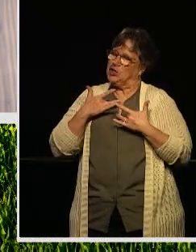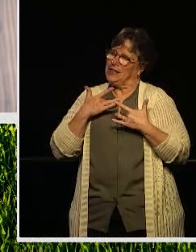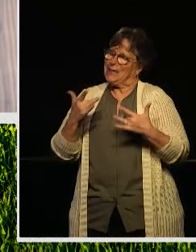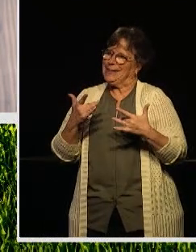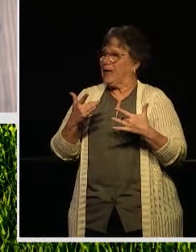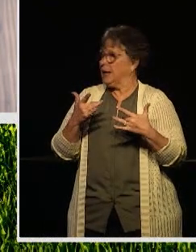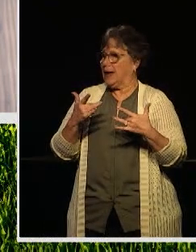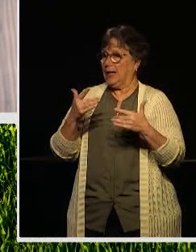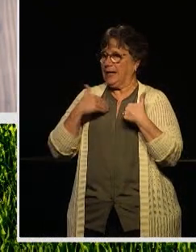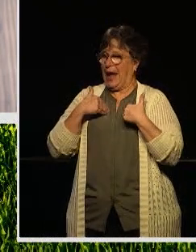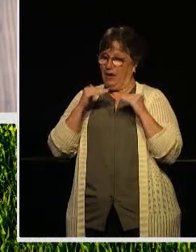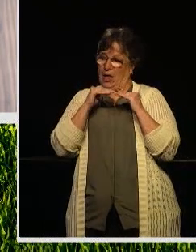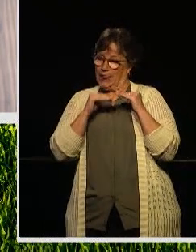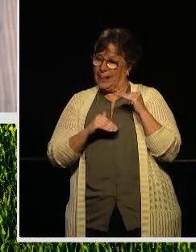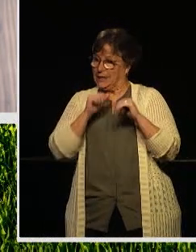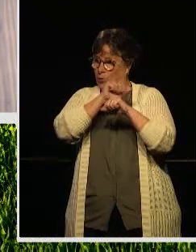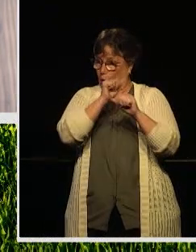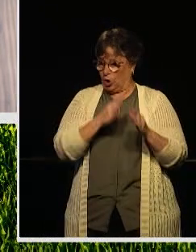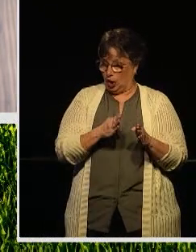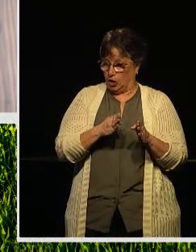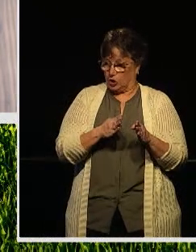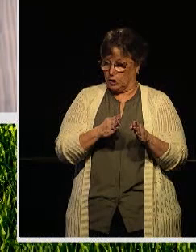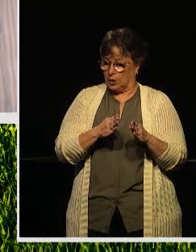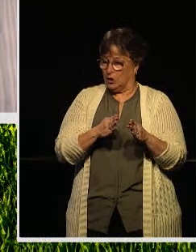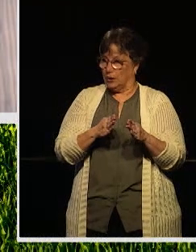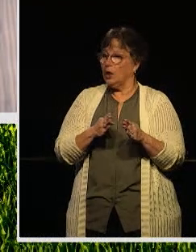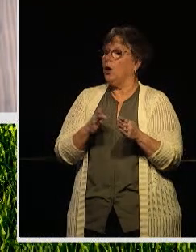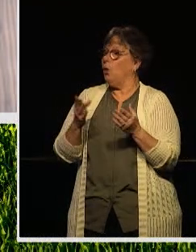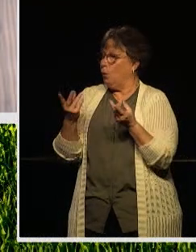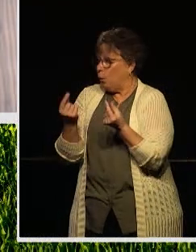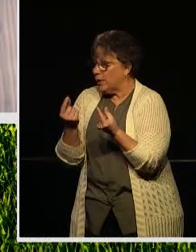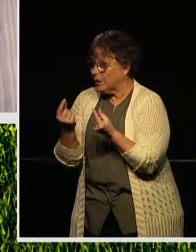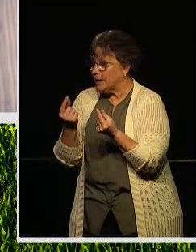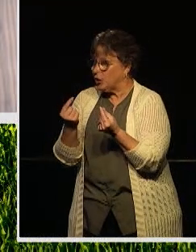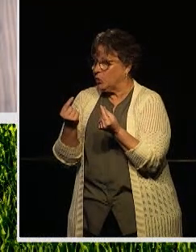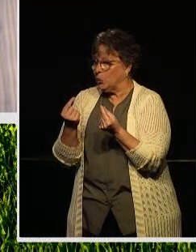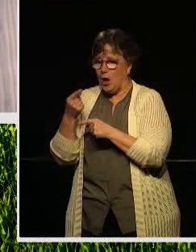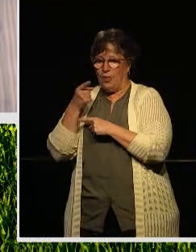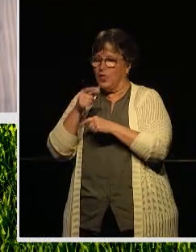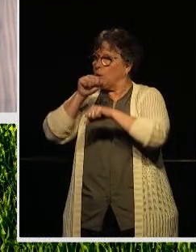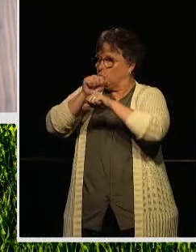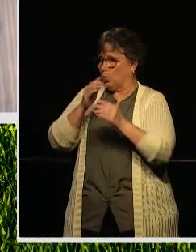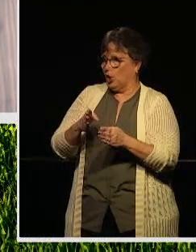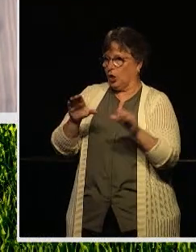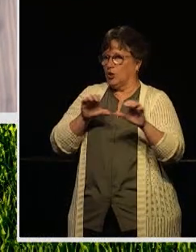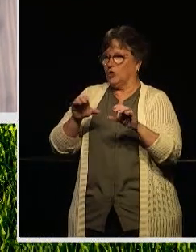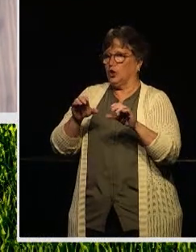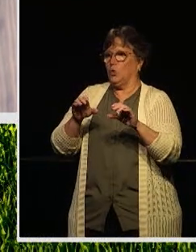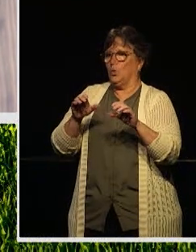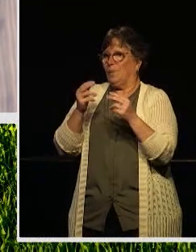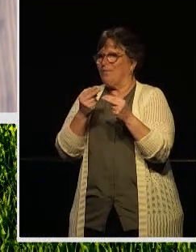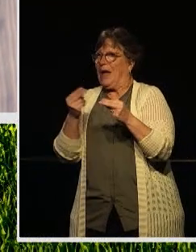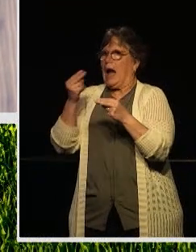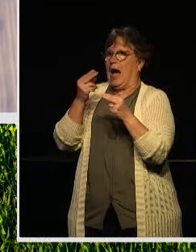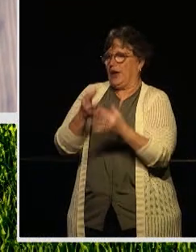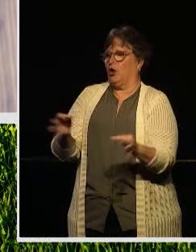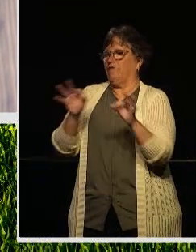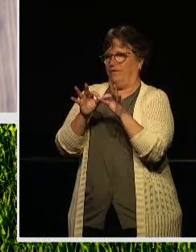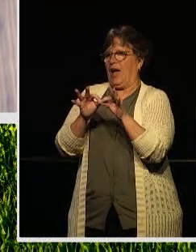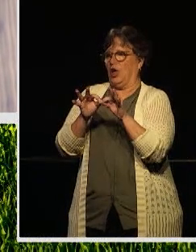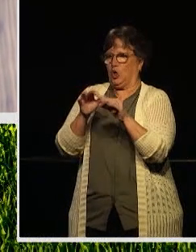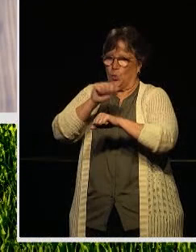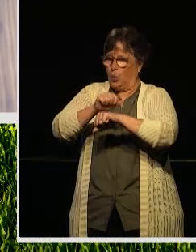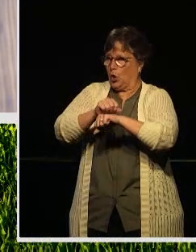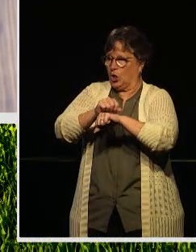fewer workers. What they tend to do is have those workers doing higher value tasks. So the workers